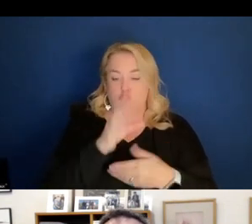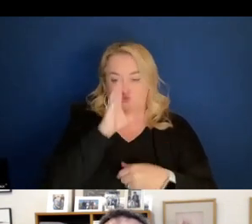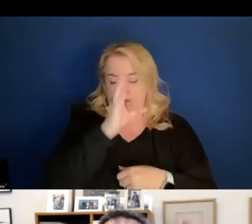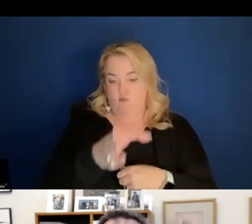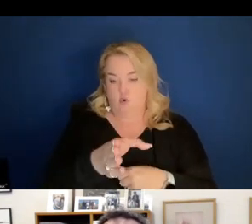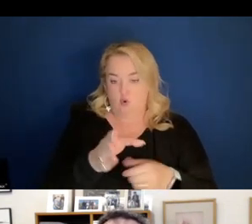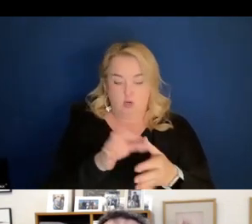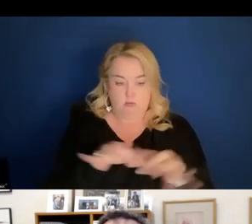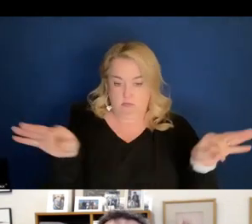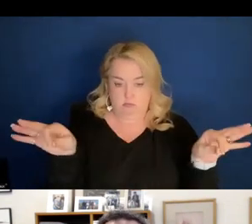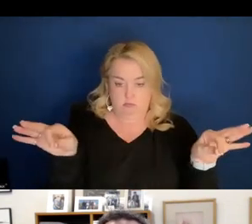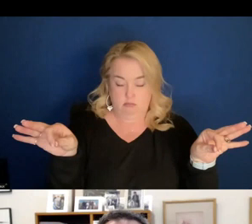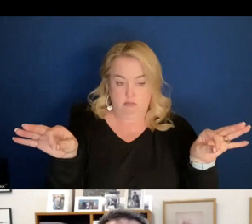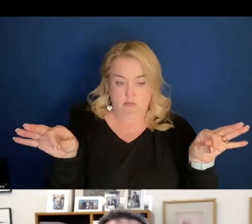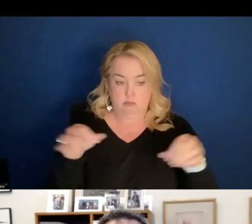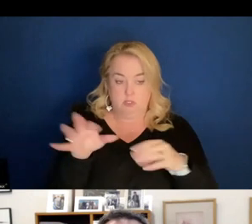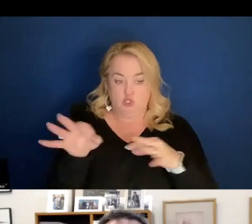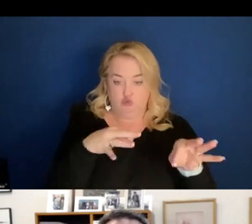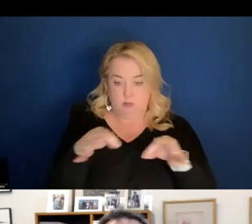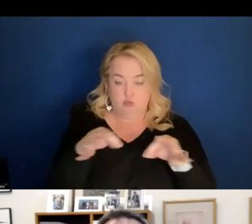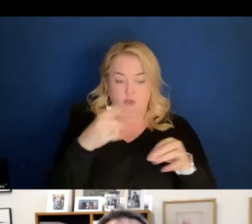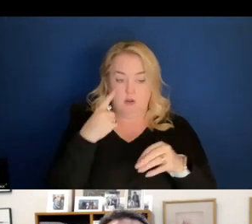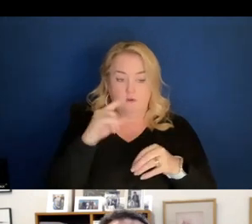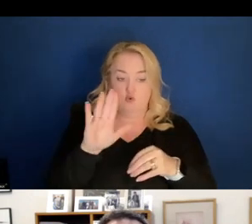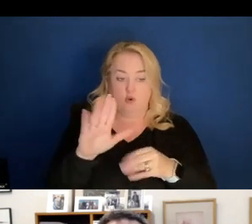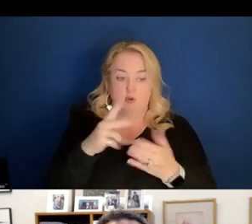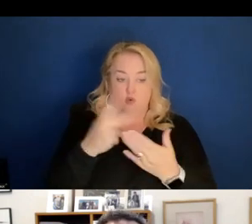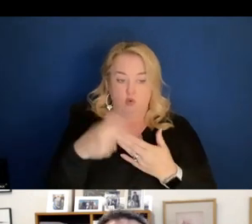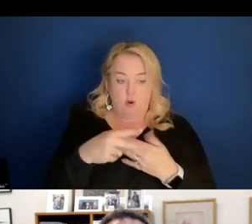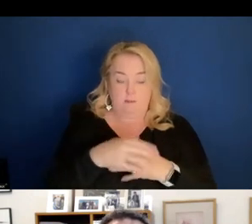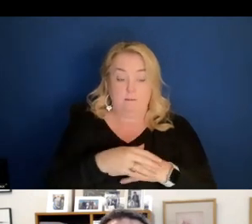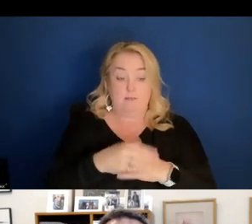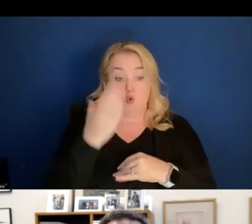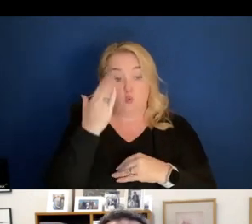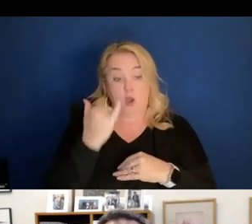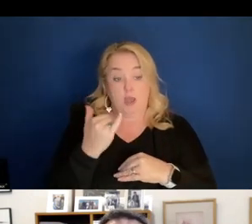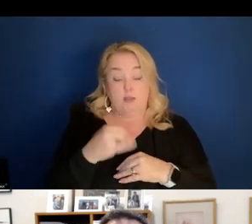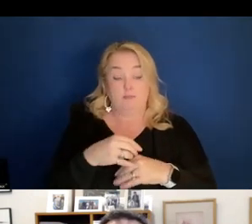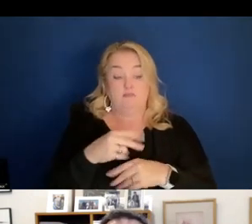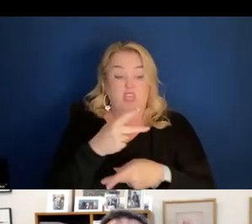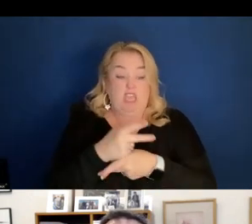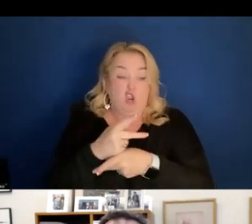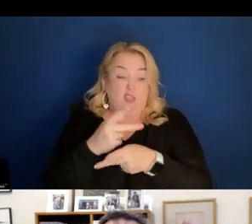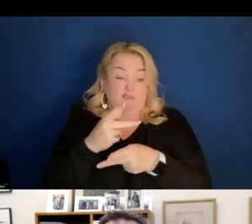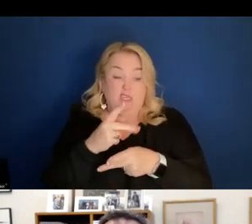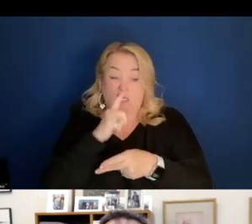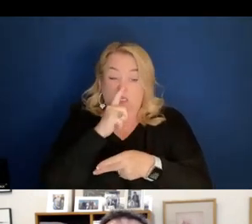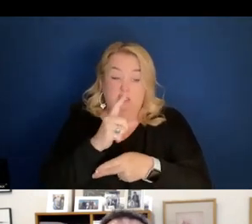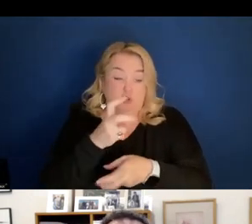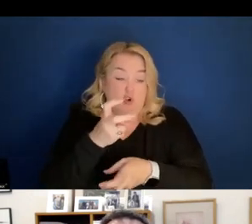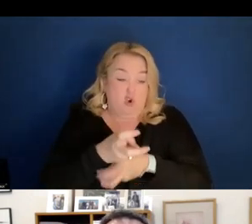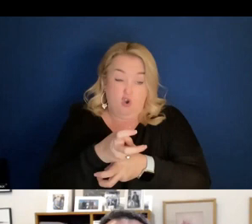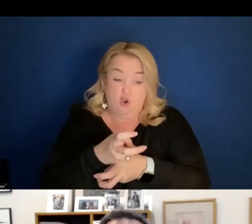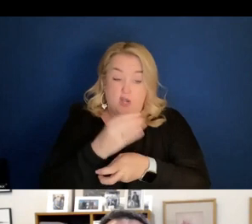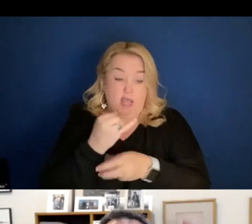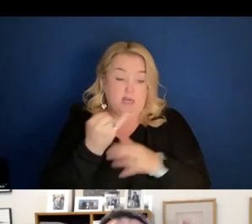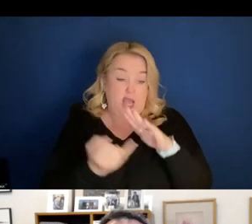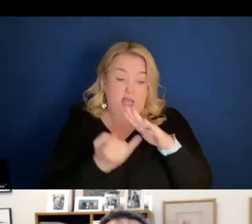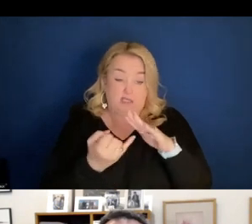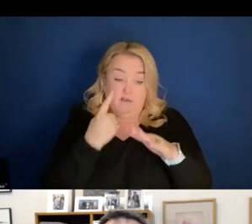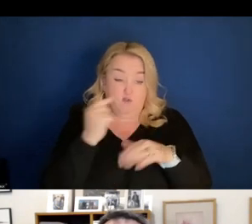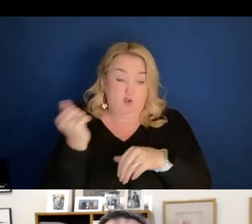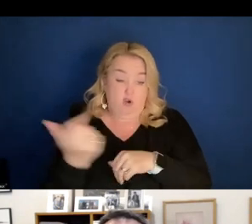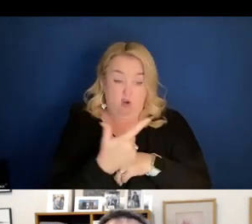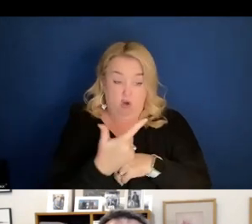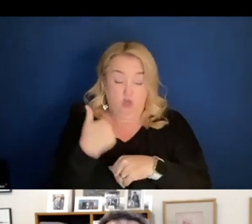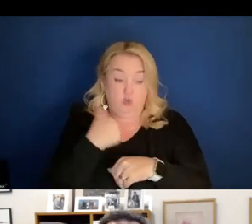straightforward description of the program. Why it's important: caregiving can be hard and isolating for all of us. We all need help at times and